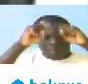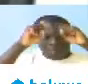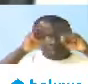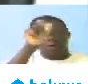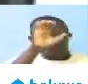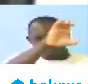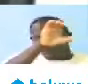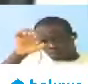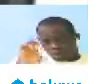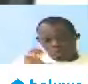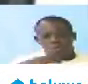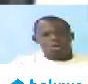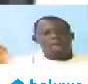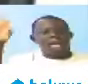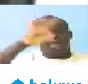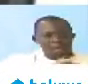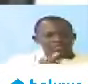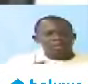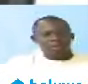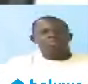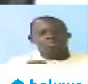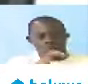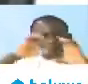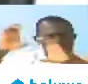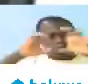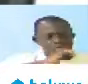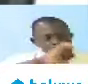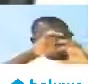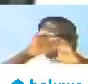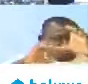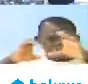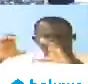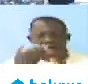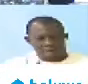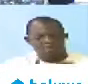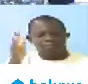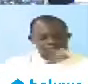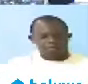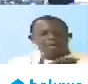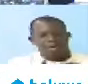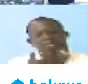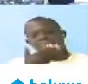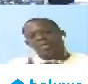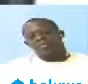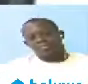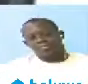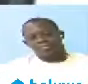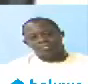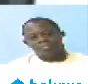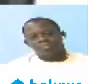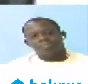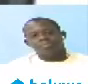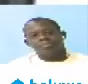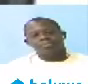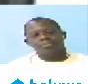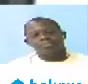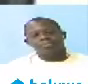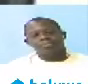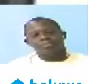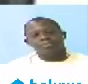were supposed to go to, they were hearing from one another, they were in communication. Bankol be men ga tambani jere.